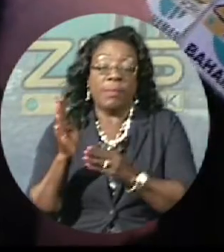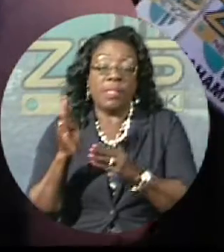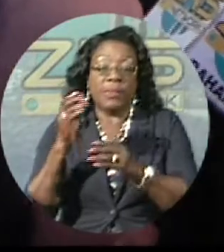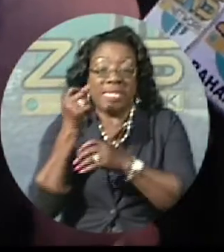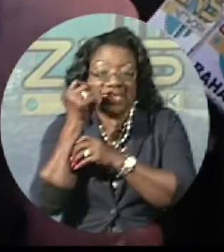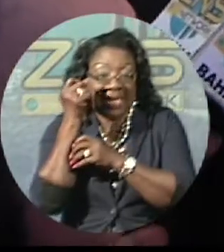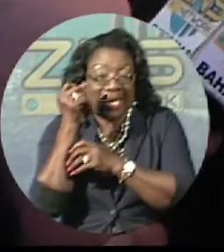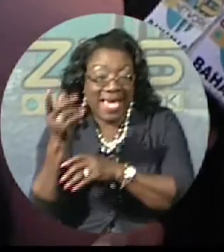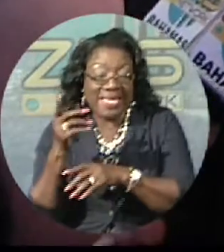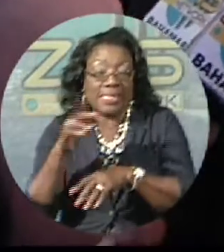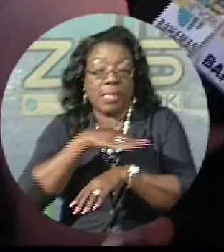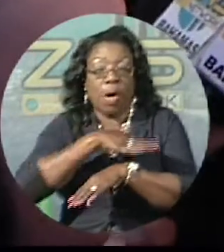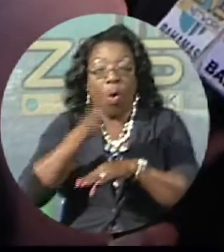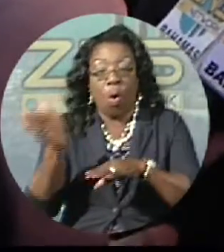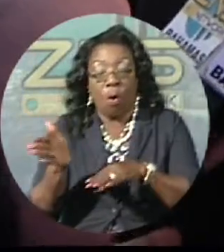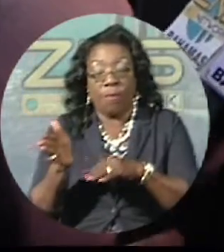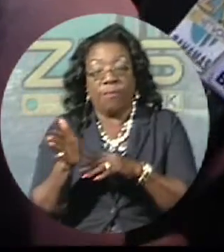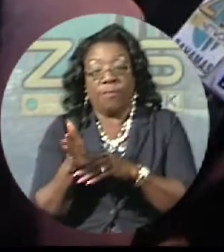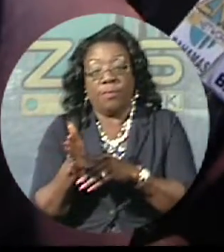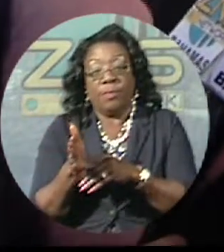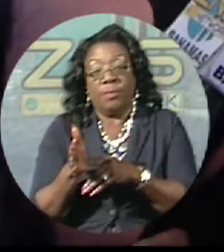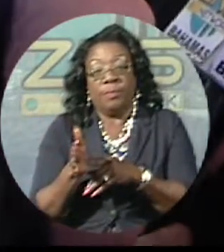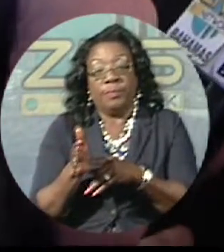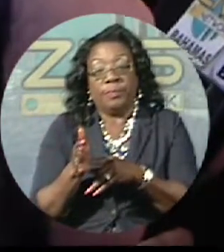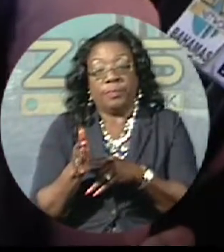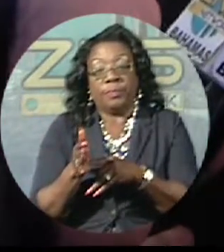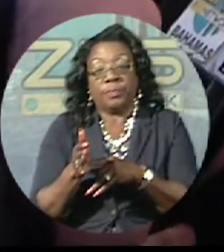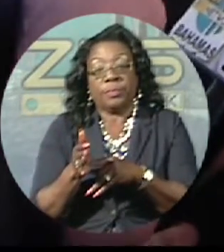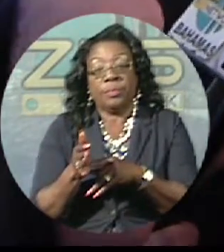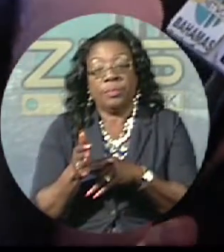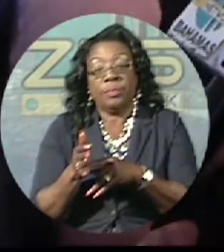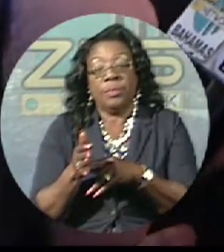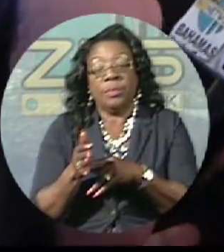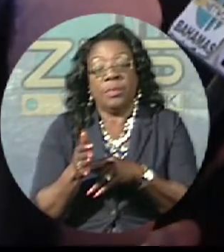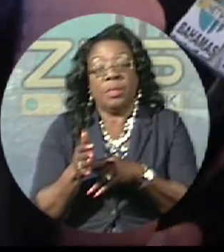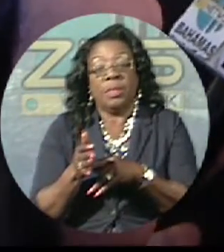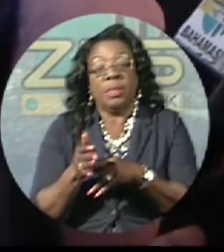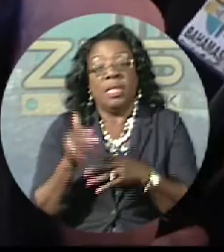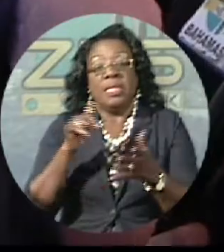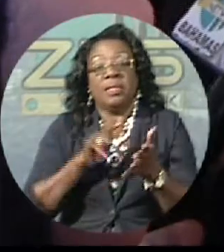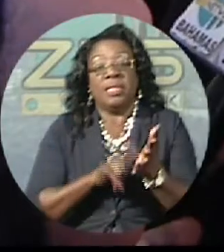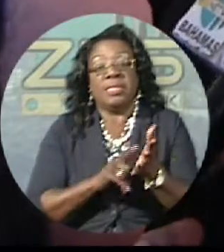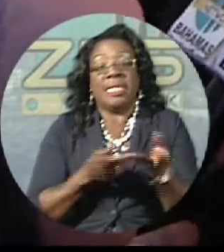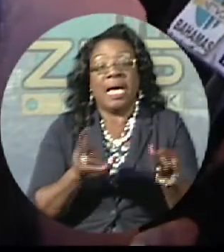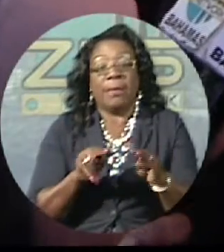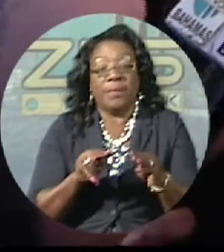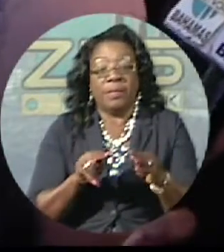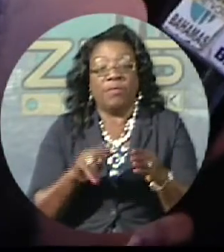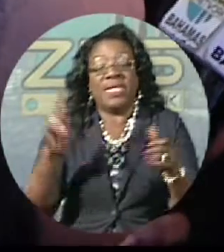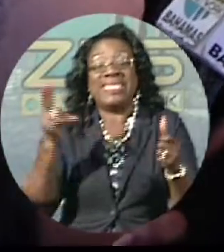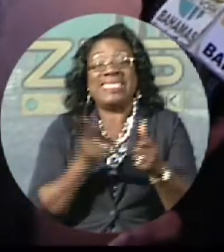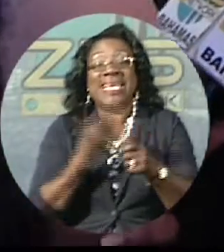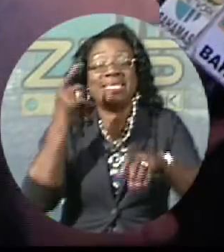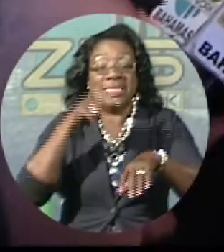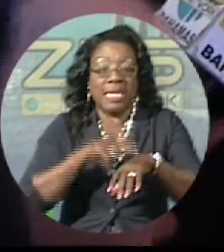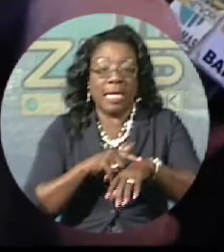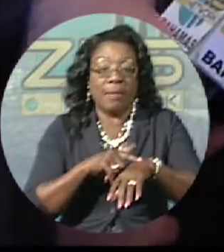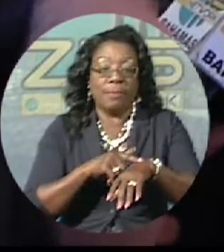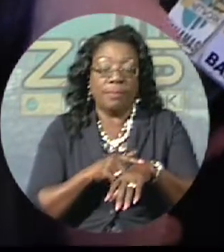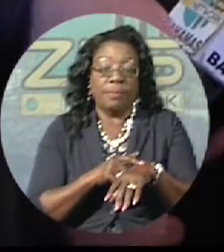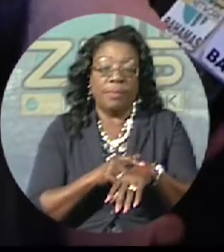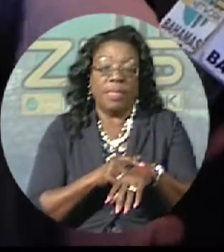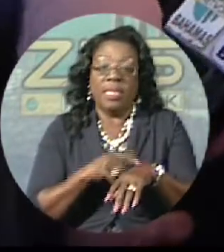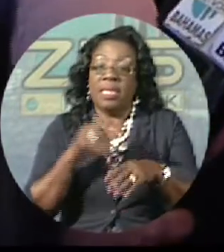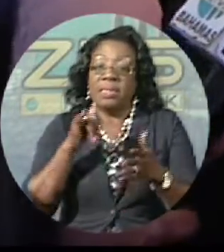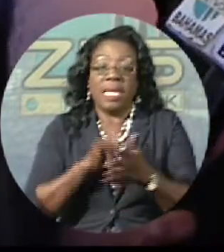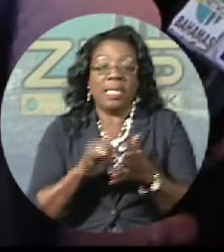when Bahamians are home watching sports as they do, that this happened for the second time in a week.